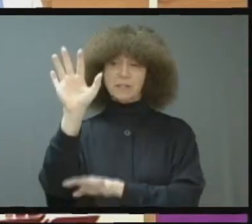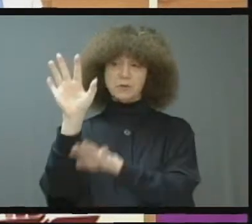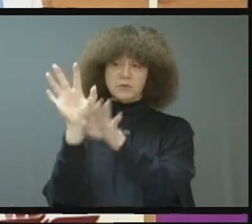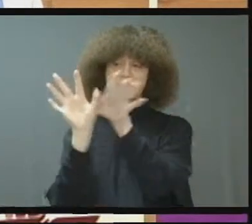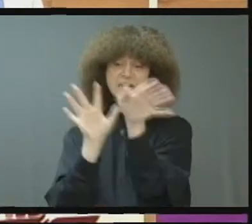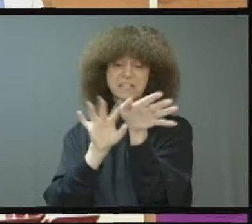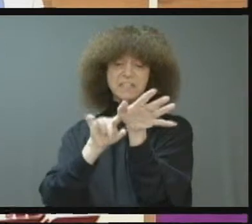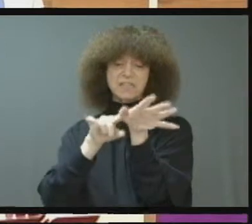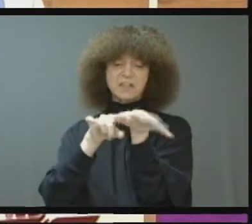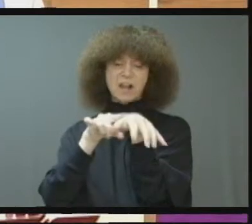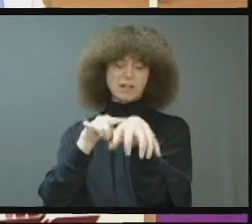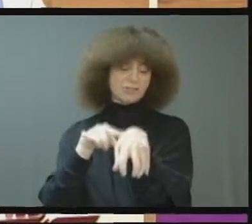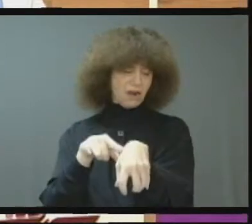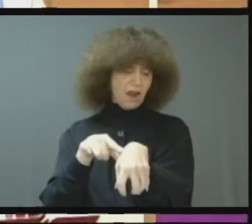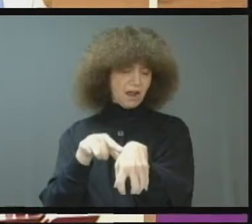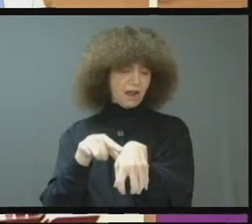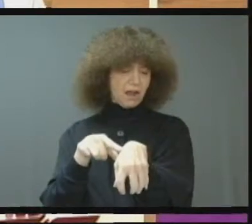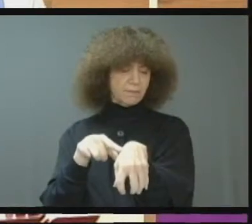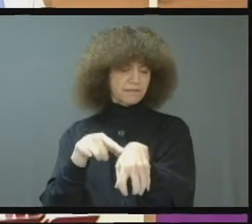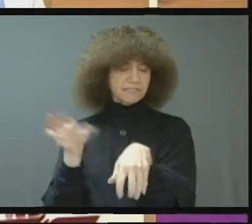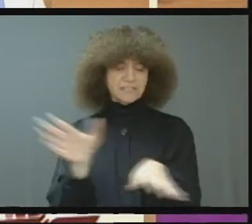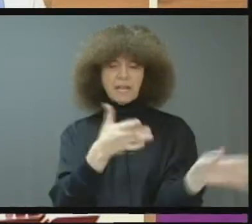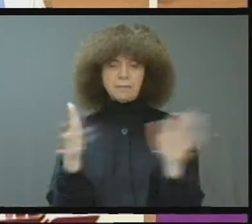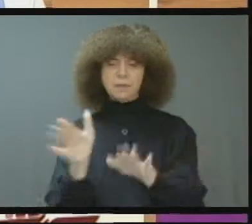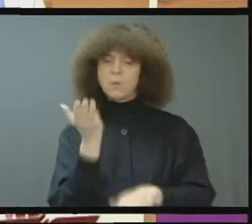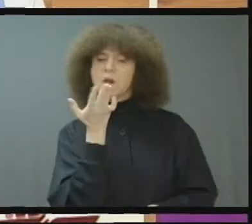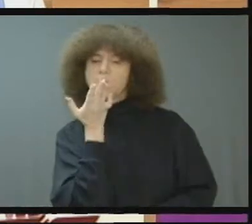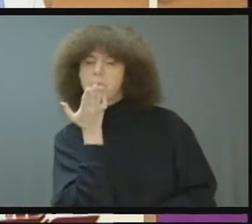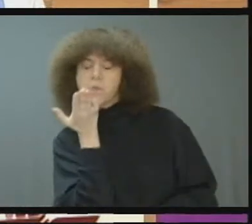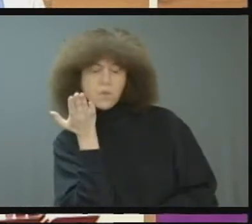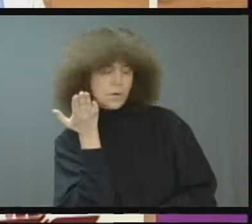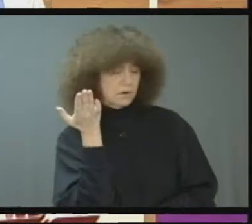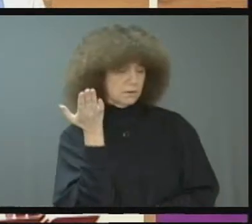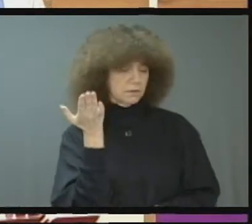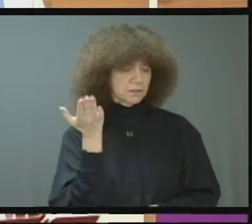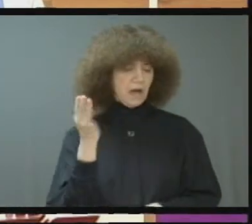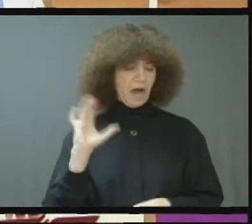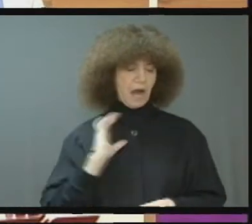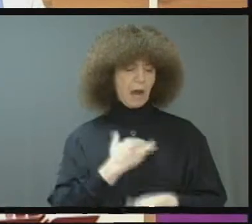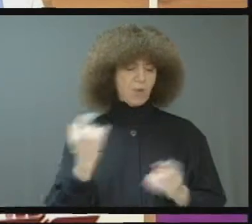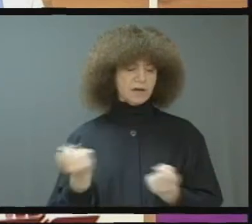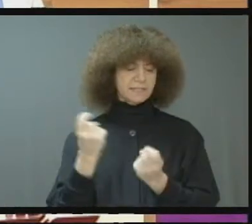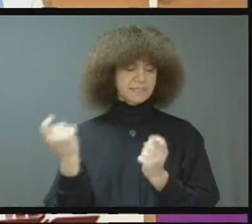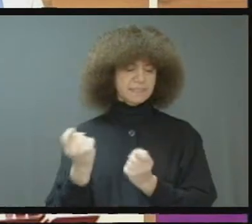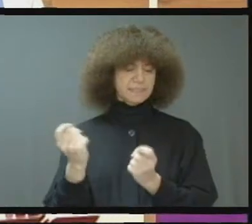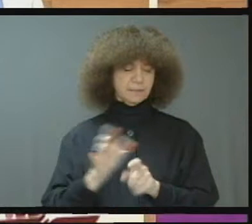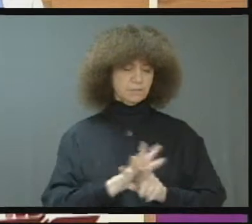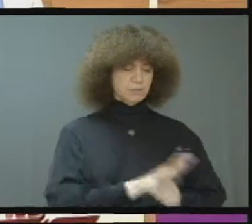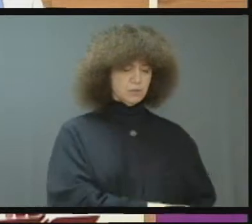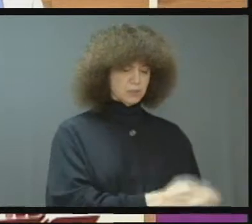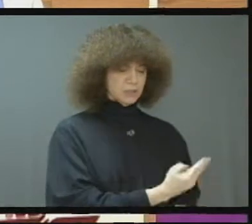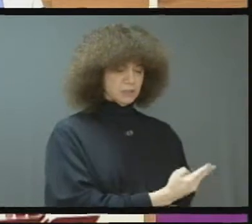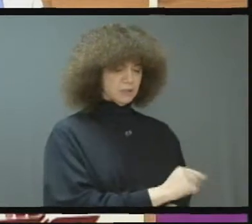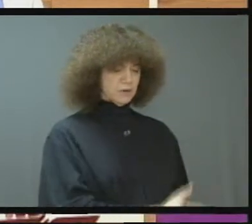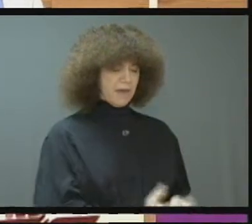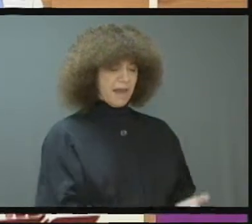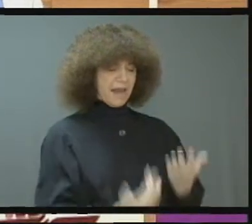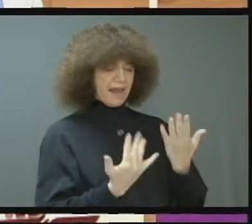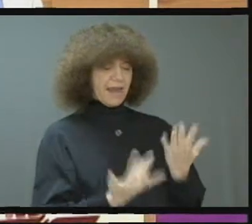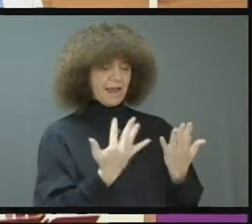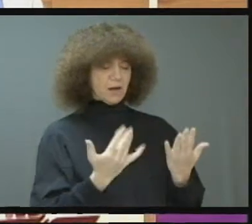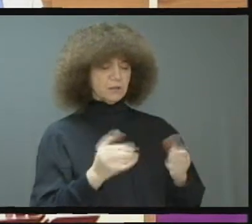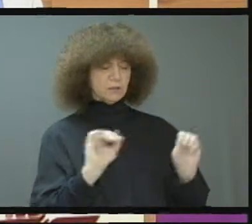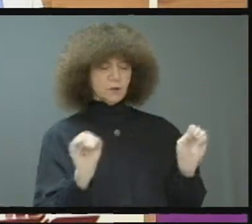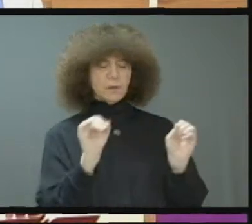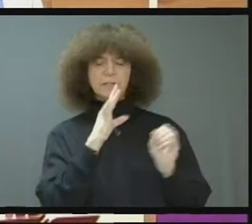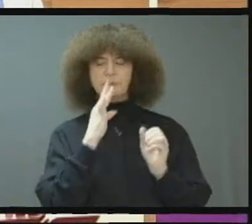away. No one calls on your name or strives to lay hold of you, for you've hidden your face from us and made us to waste away because of